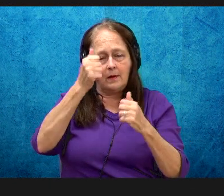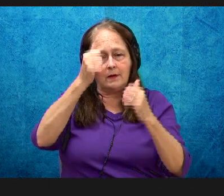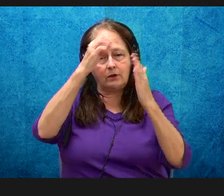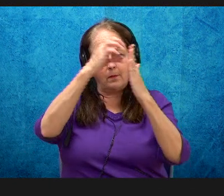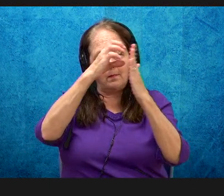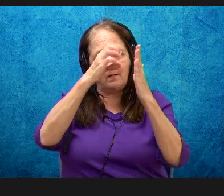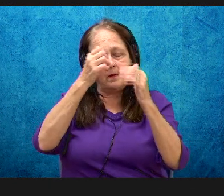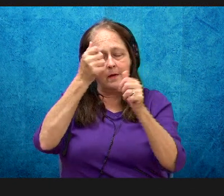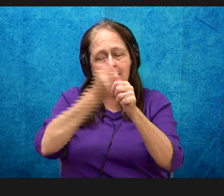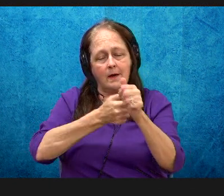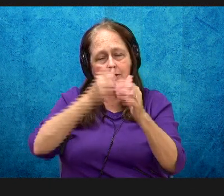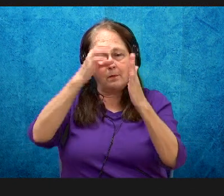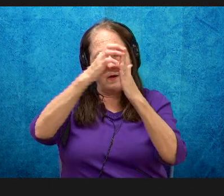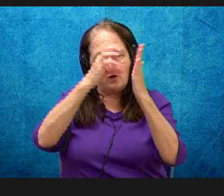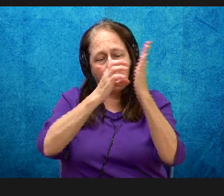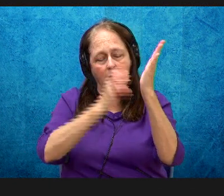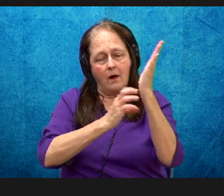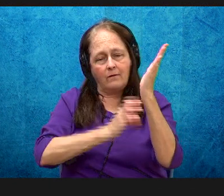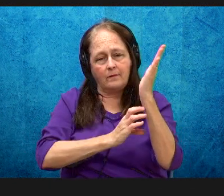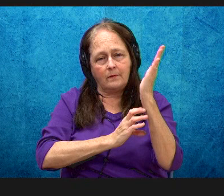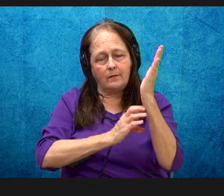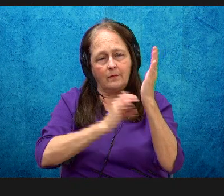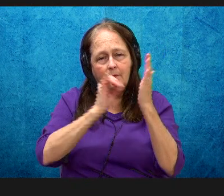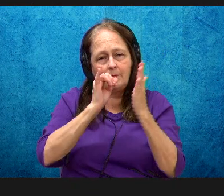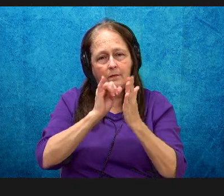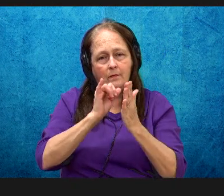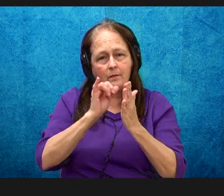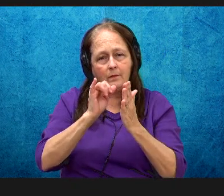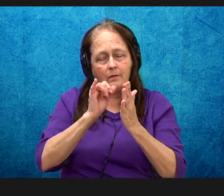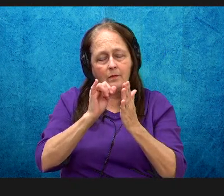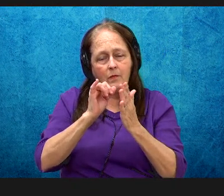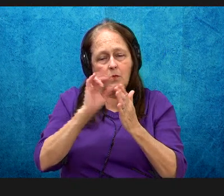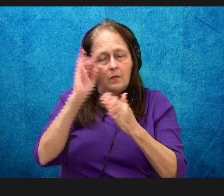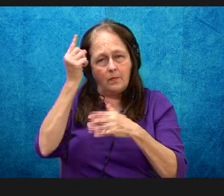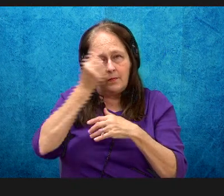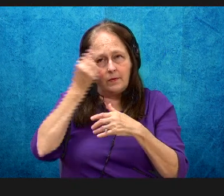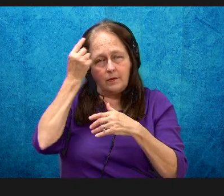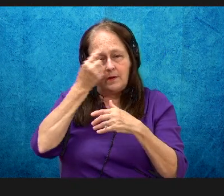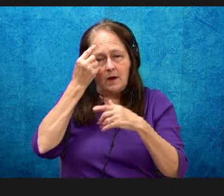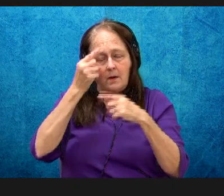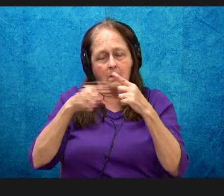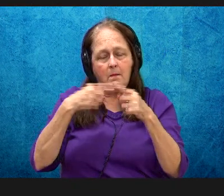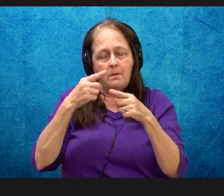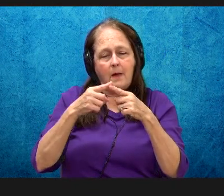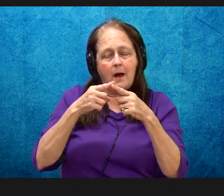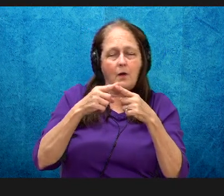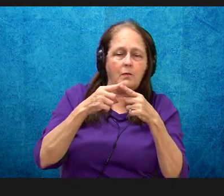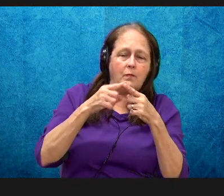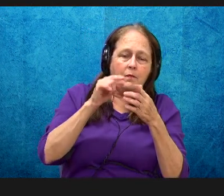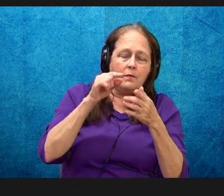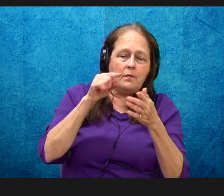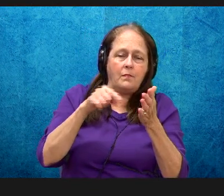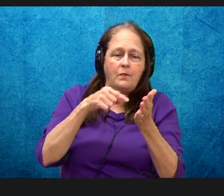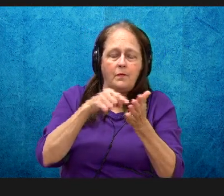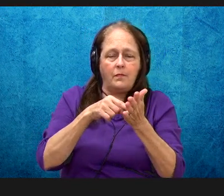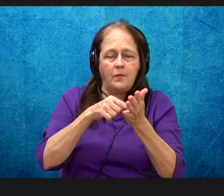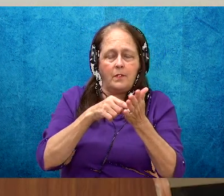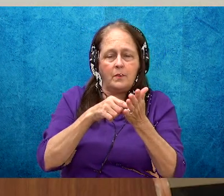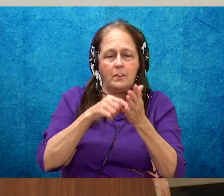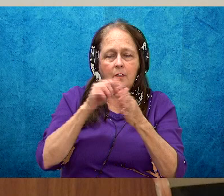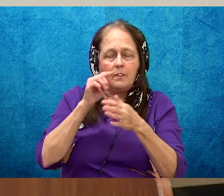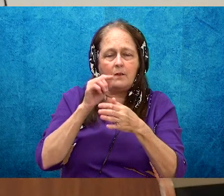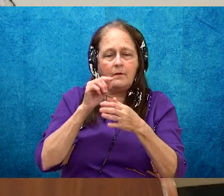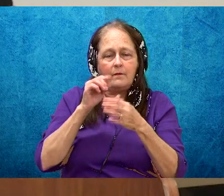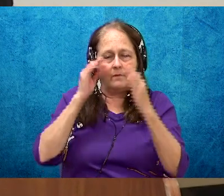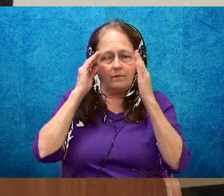paragraph separately. So, when we're thinking about text structure, we have to be able to focus